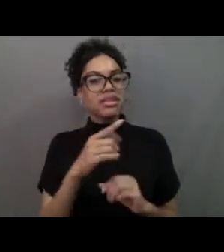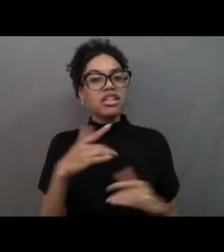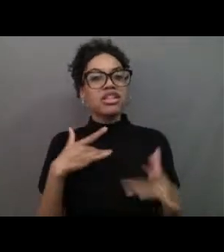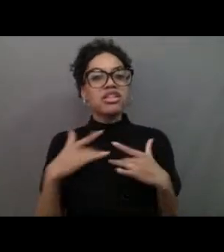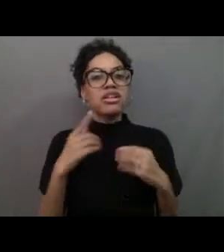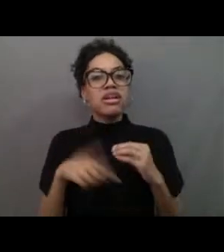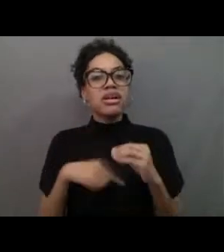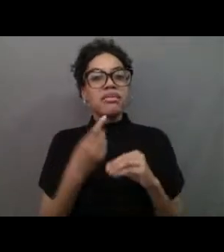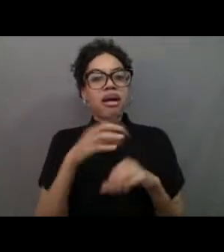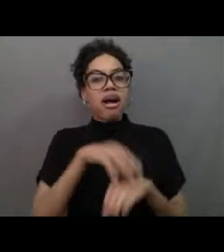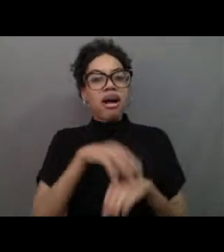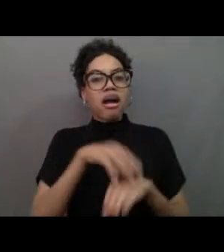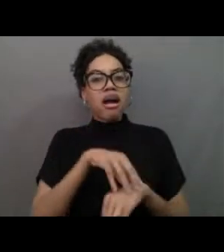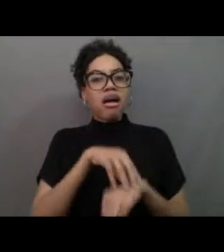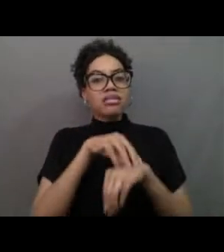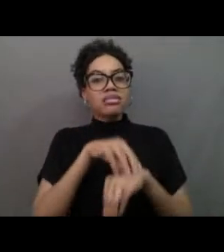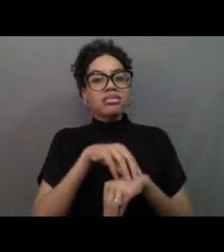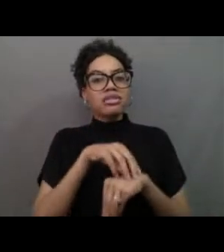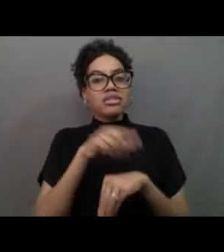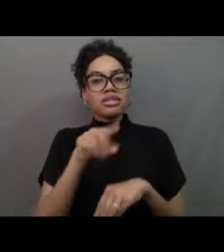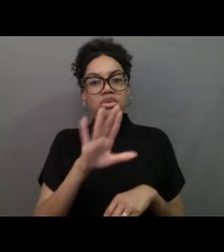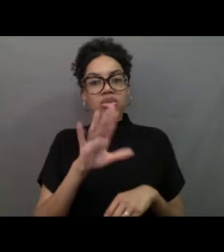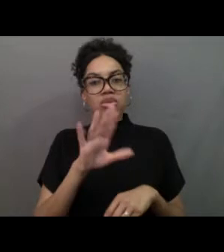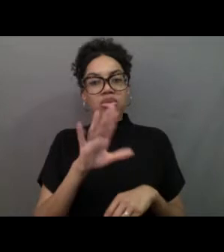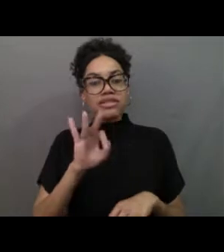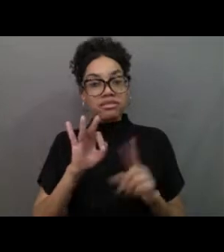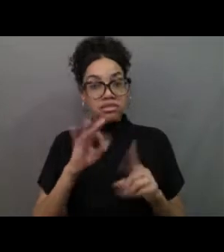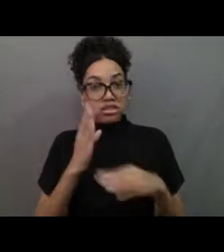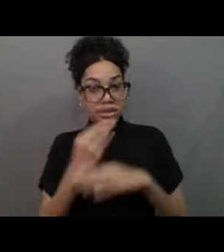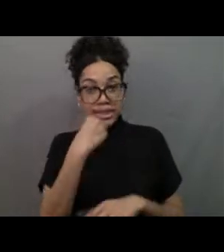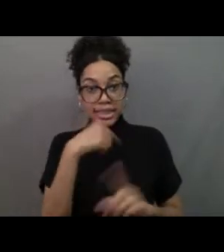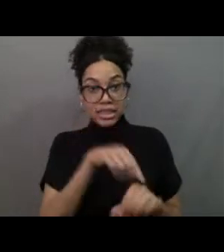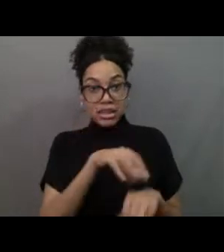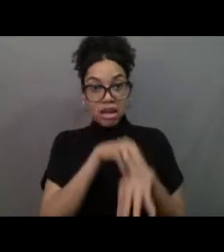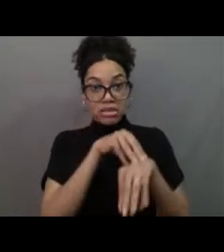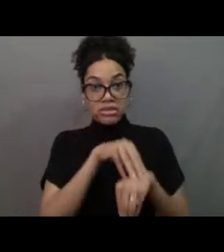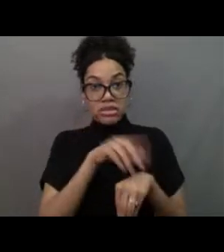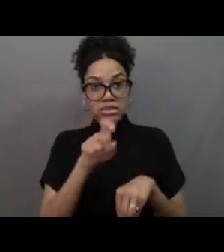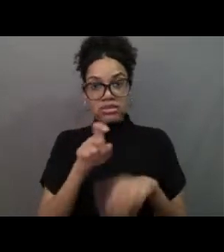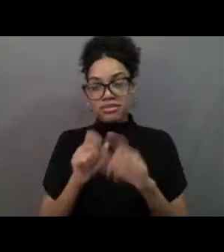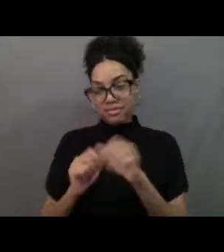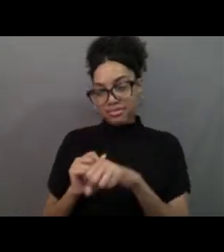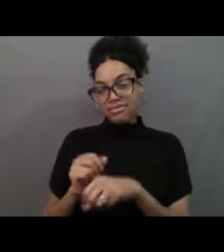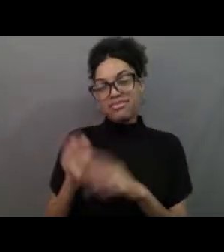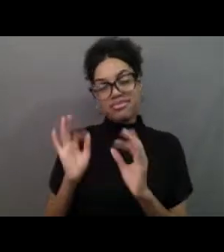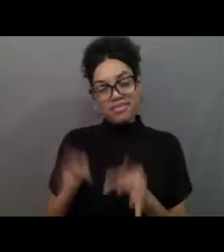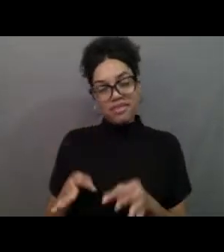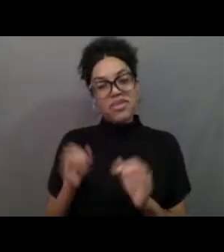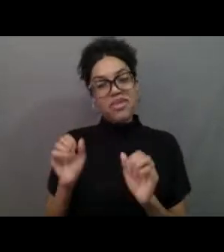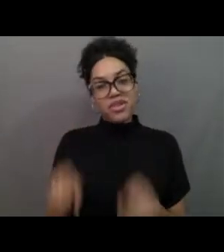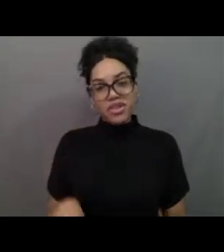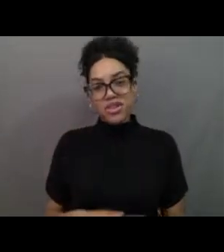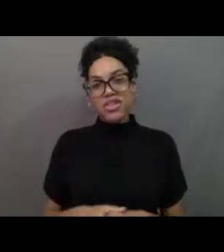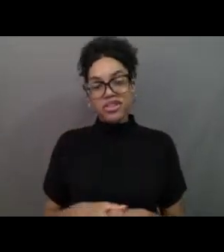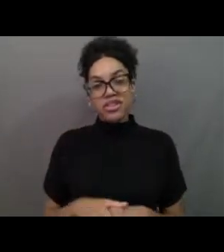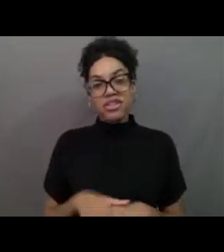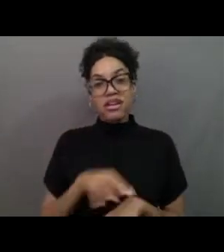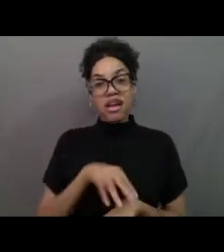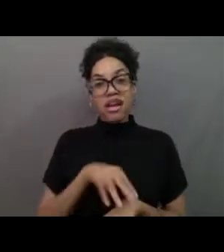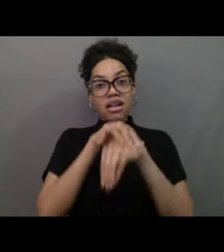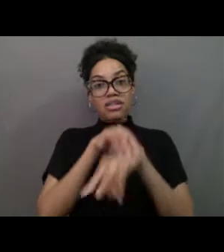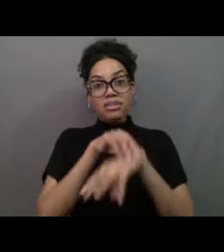reef. Would a shark eat an octopus? It certainly could. Yes. So if the octopus is out in the